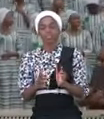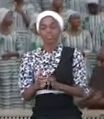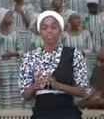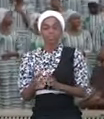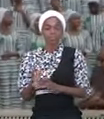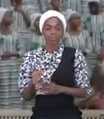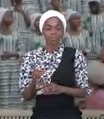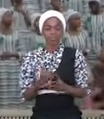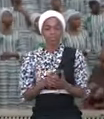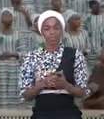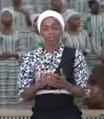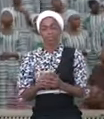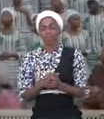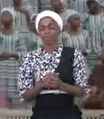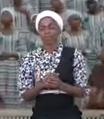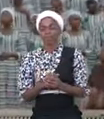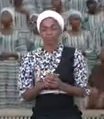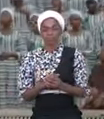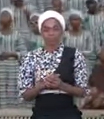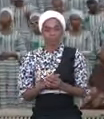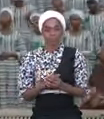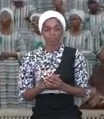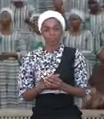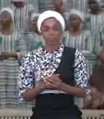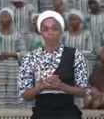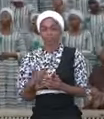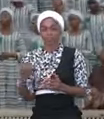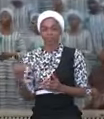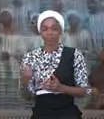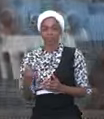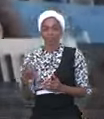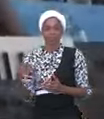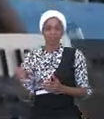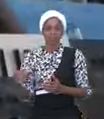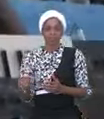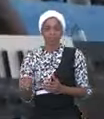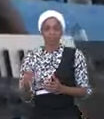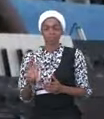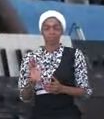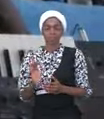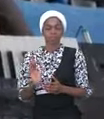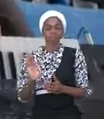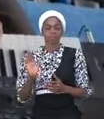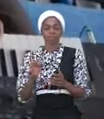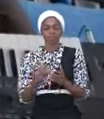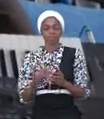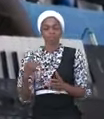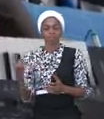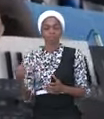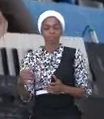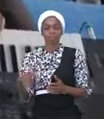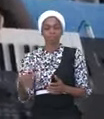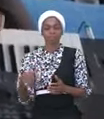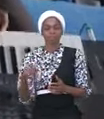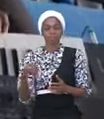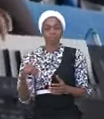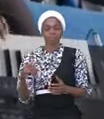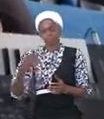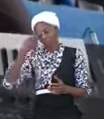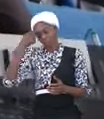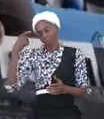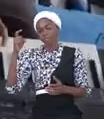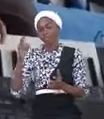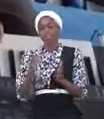I will worship you forever, love you forever,